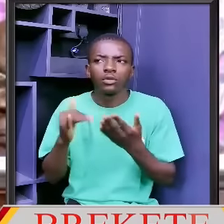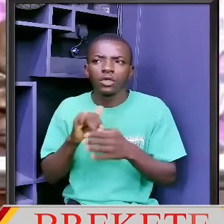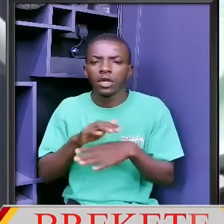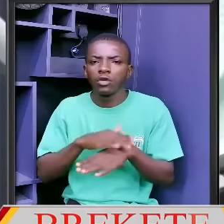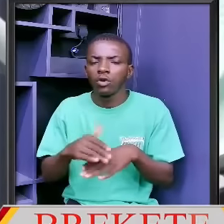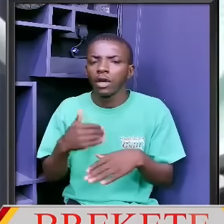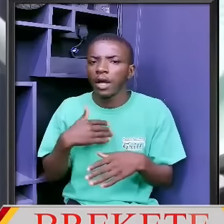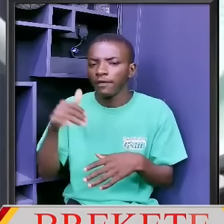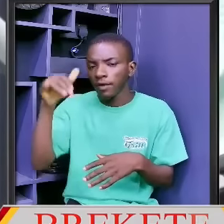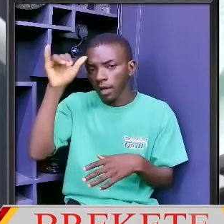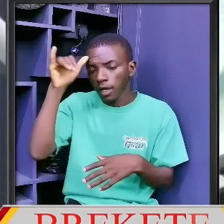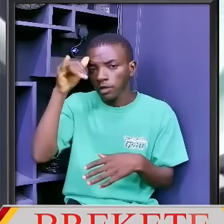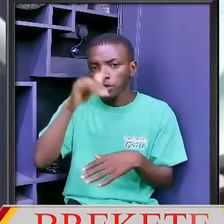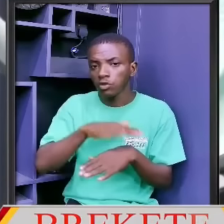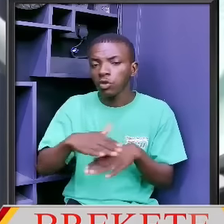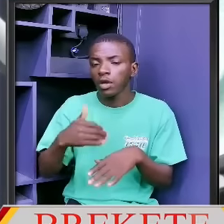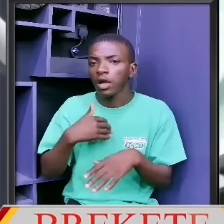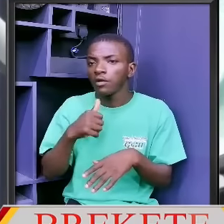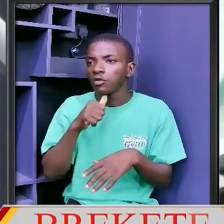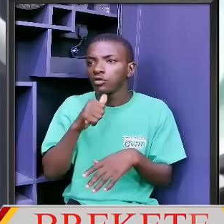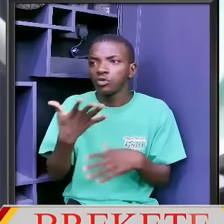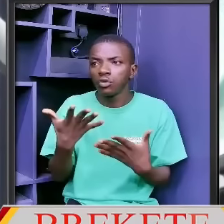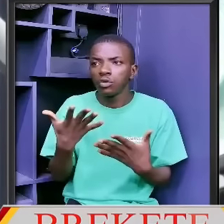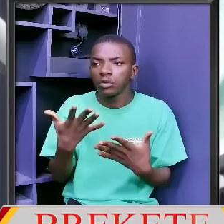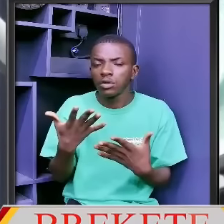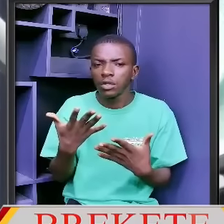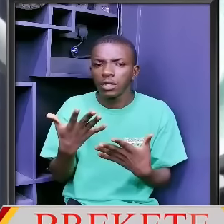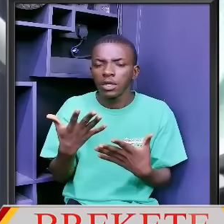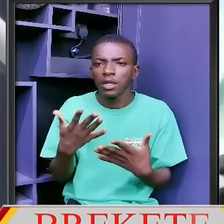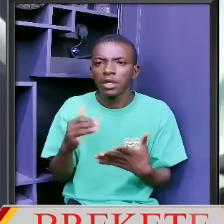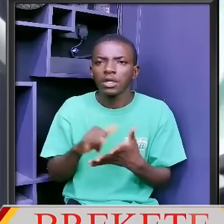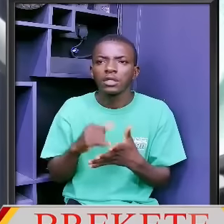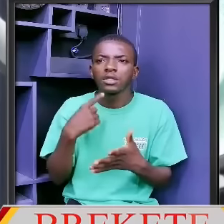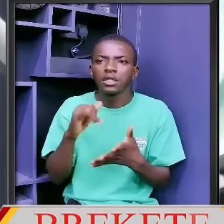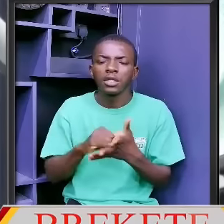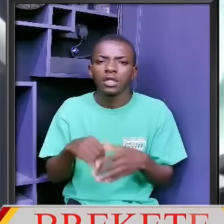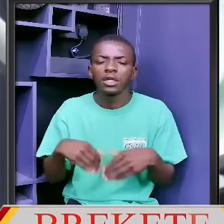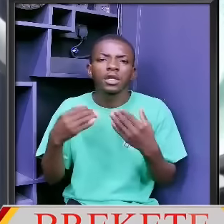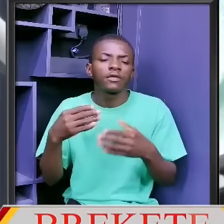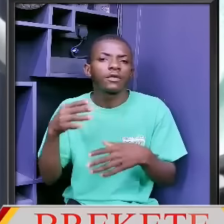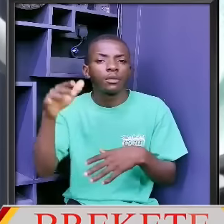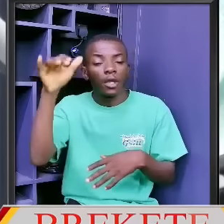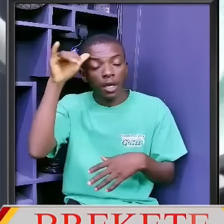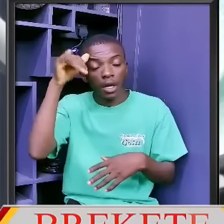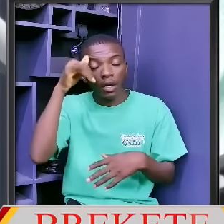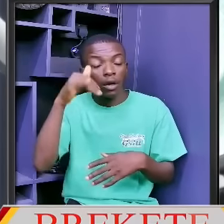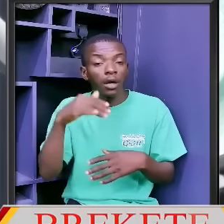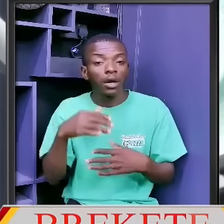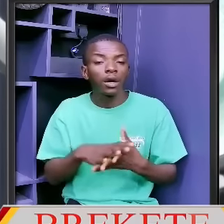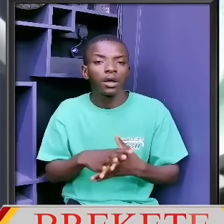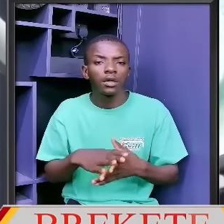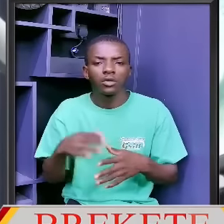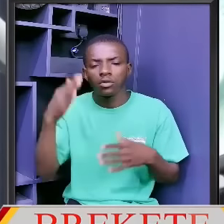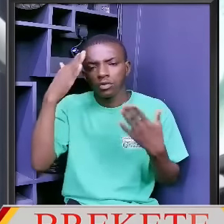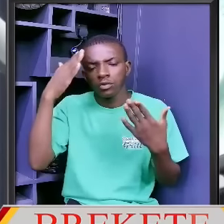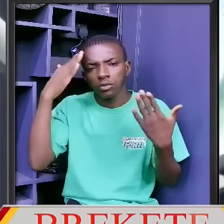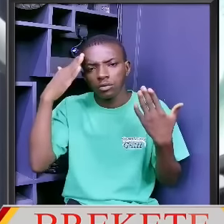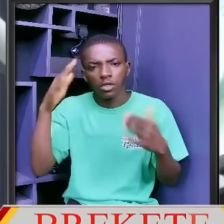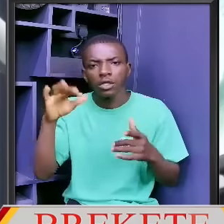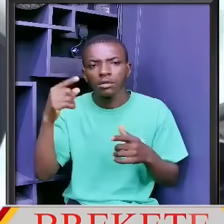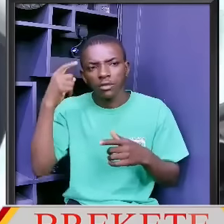don't have house, doesn't have anything. No address, no nothing. That you should give him the cow. I don't think I can give him